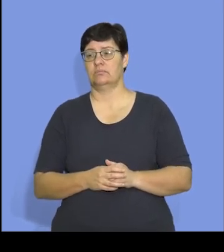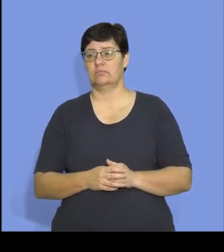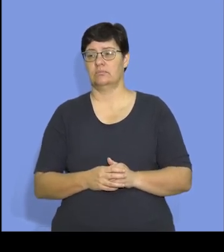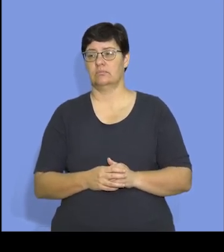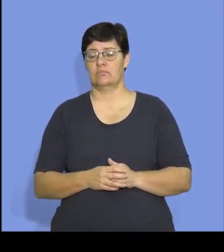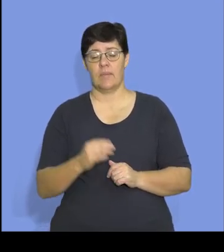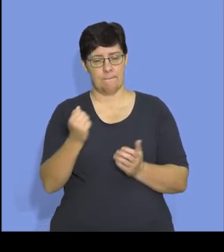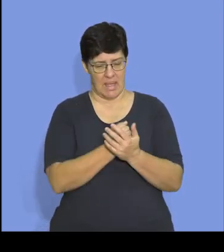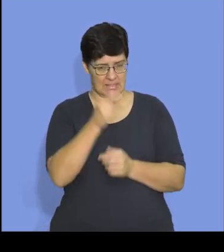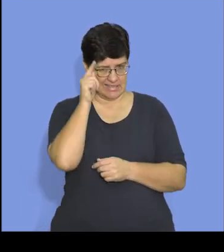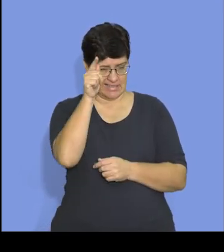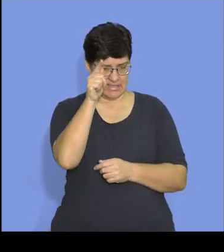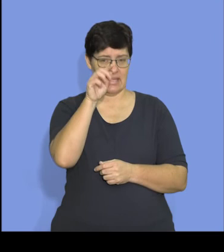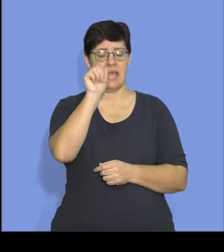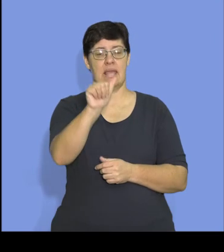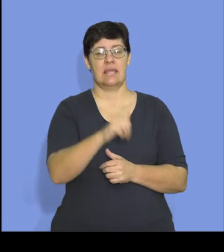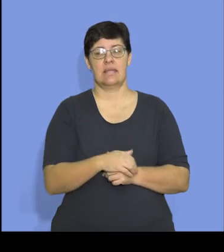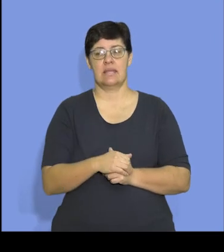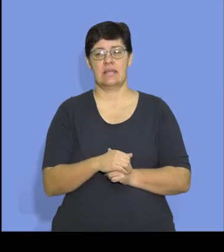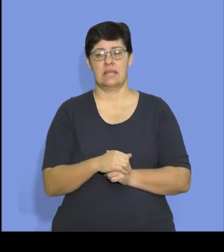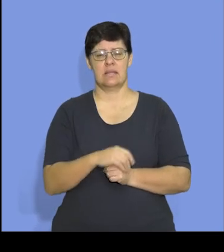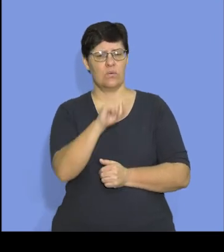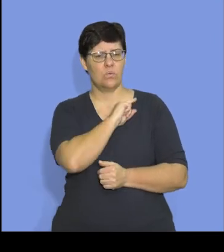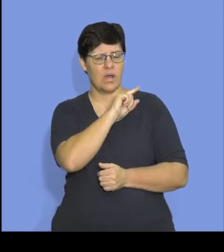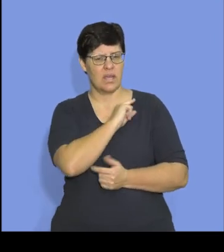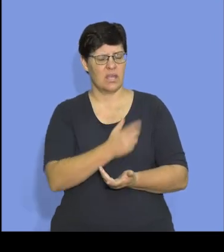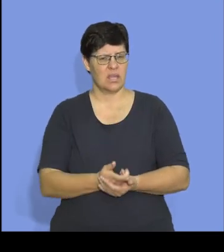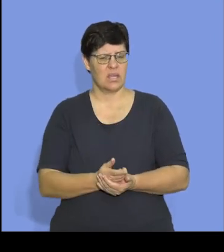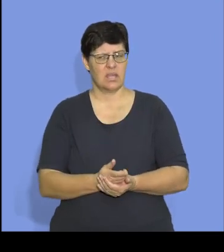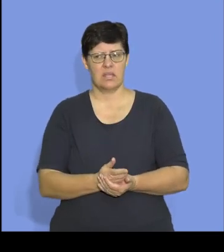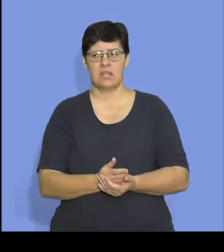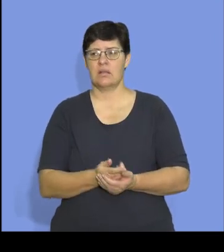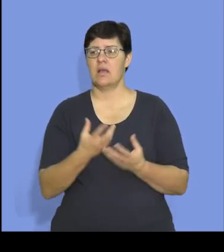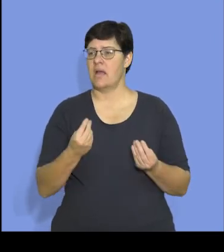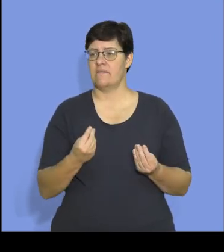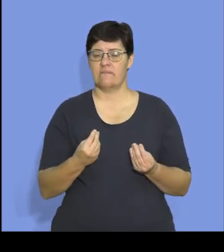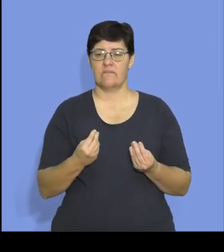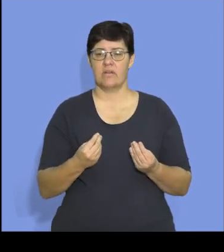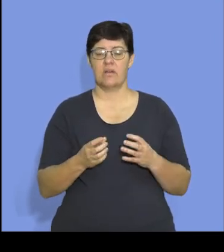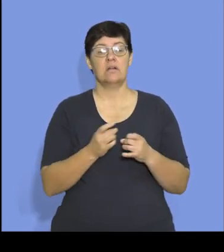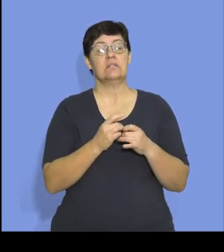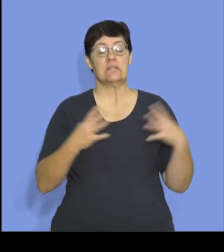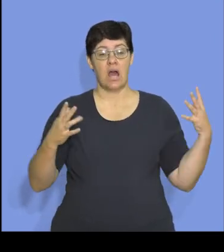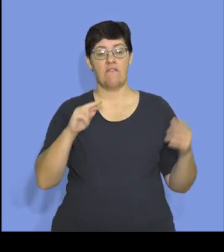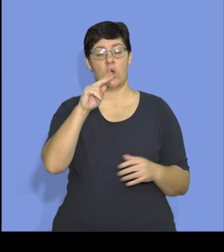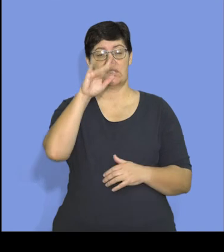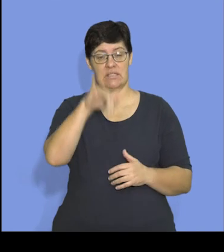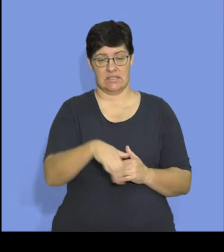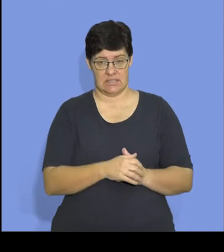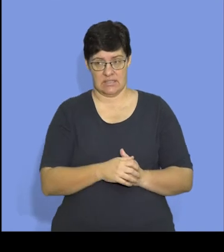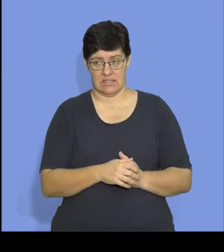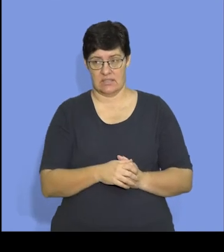to be A. Why? Because it has an initial velocity. I